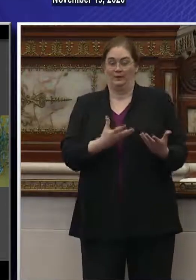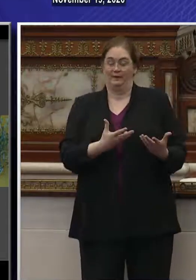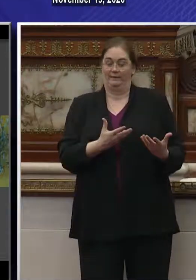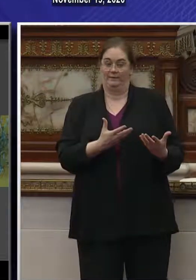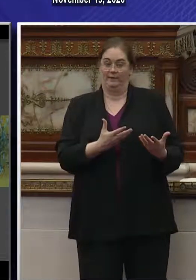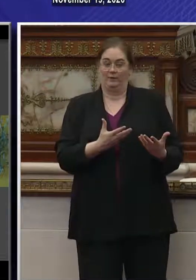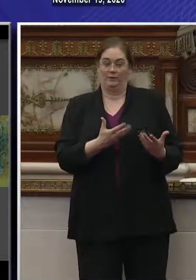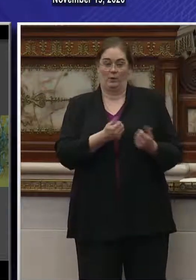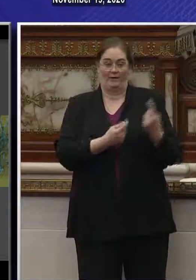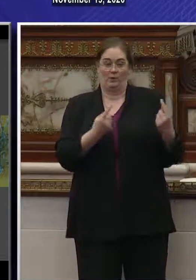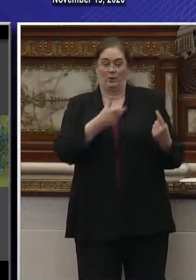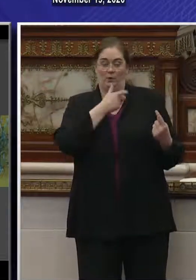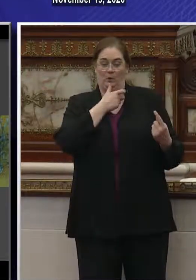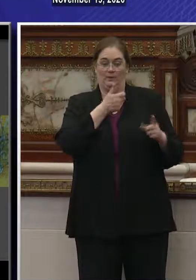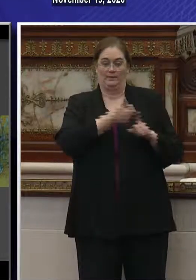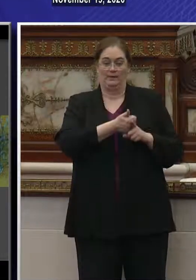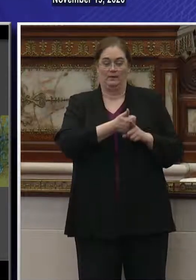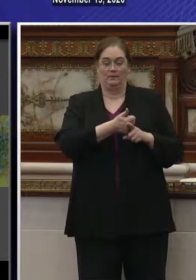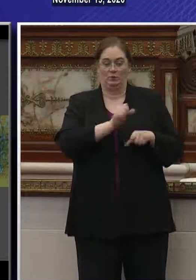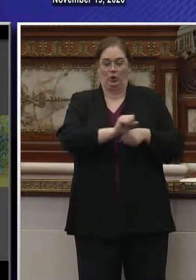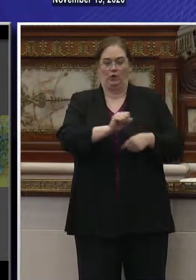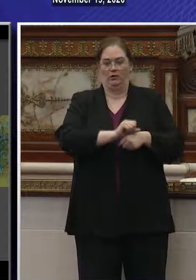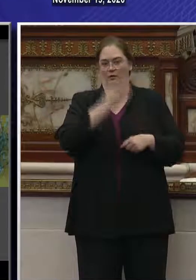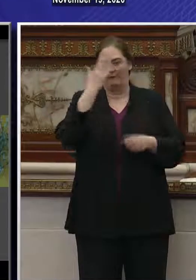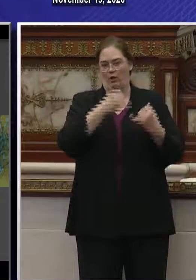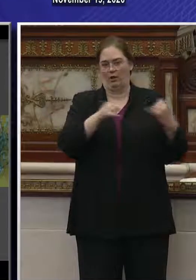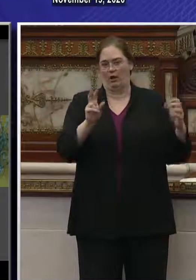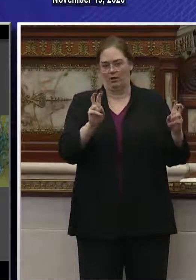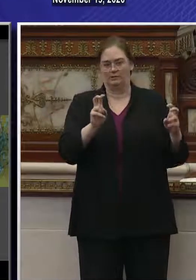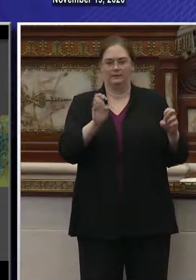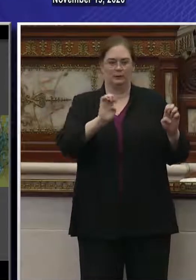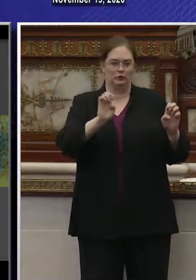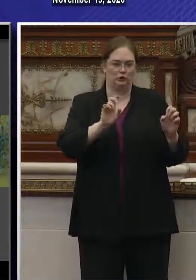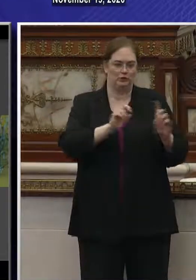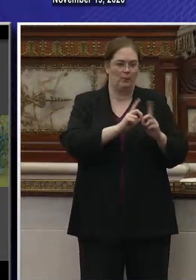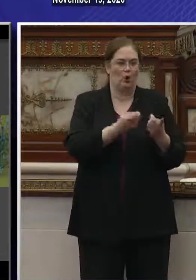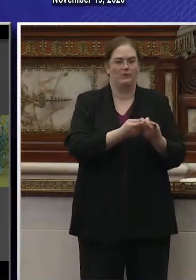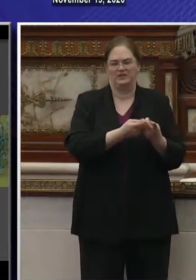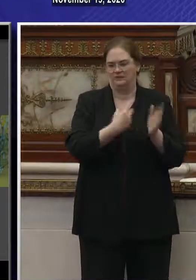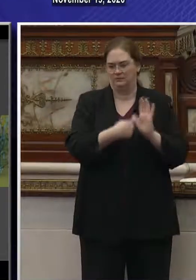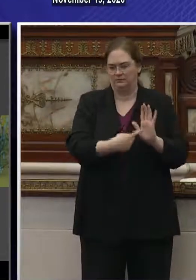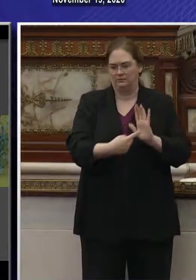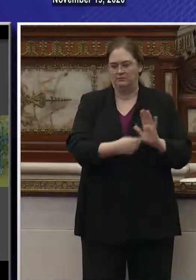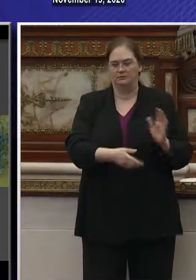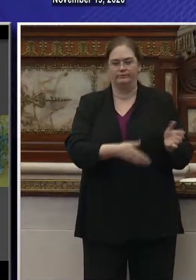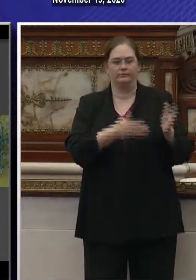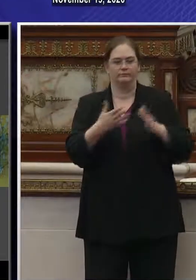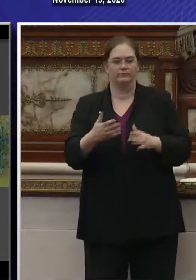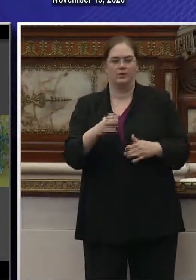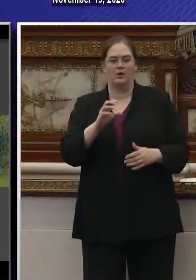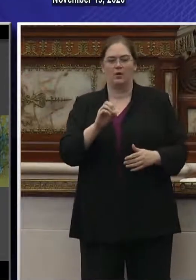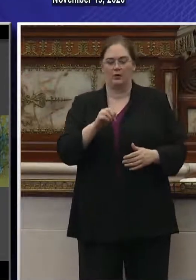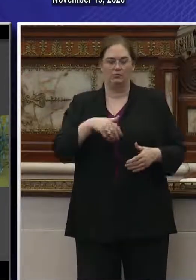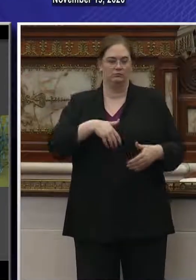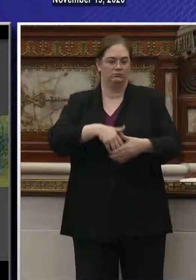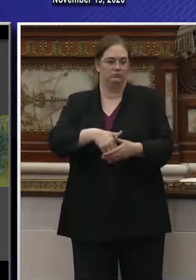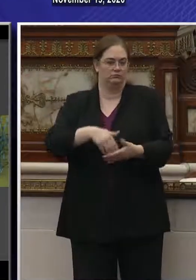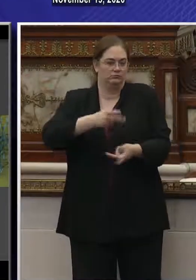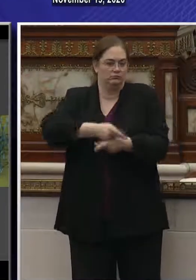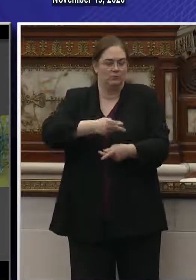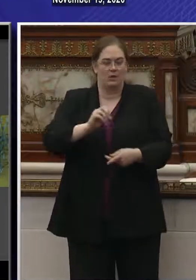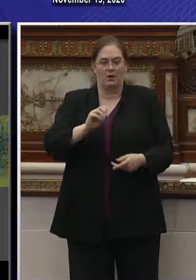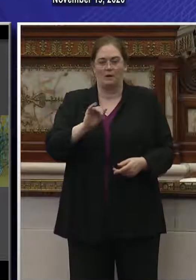to everyone who is at the front line in our emergency departments, for example, in obstetrics,